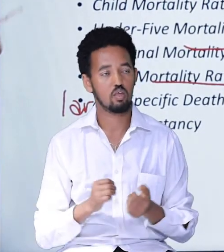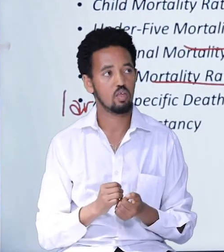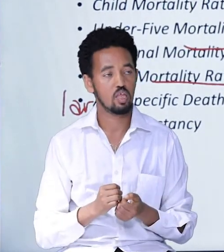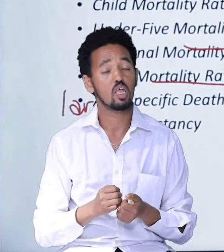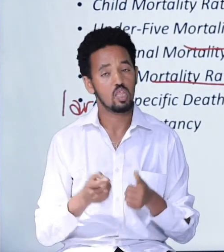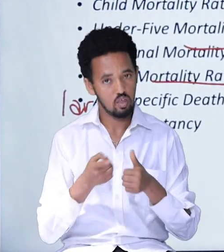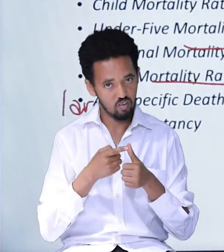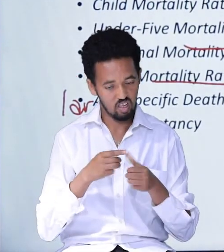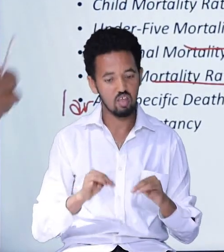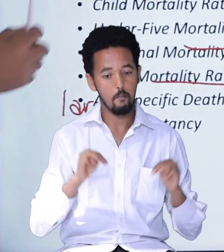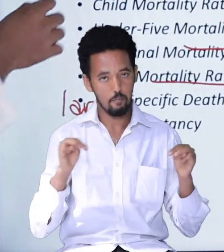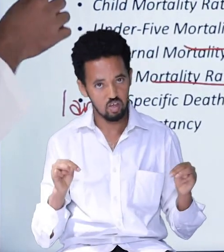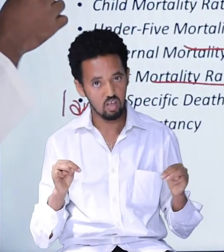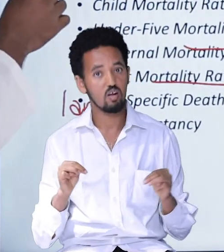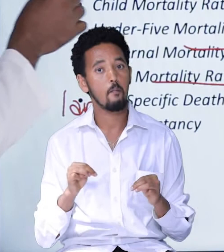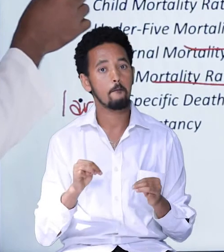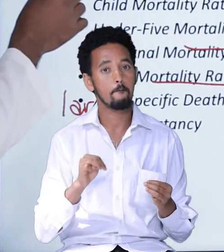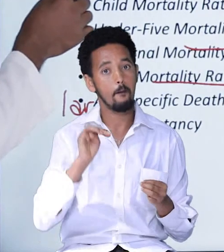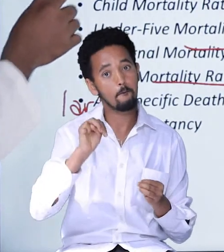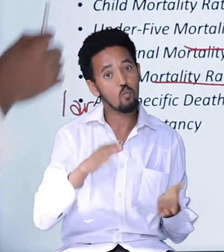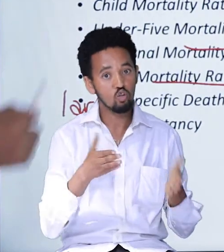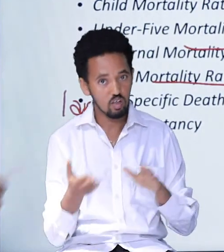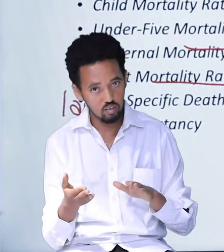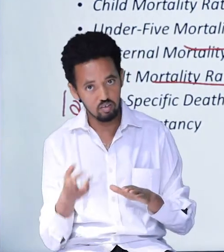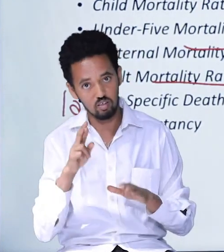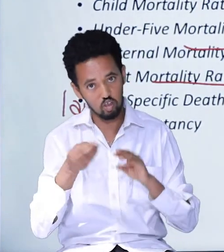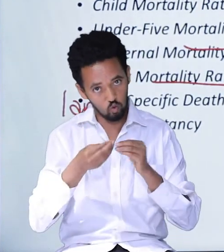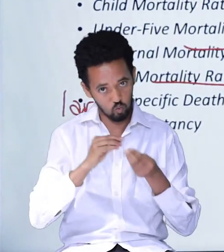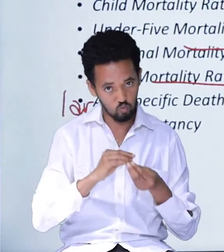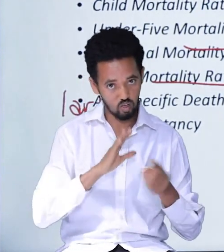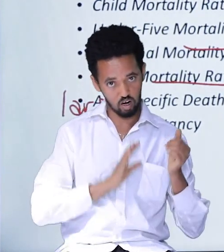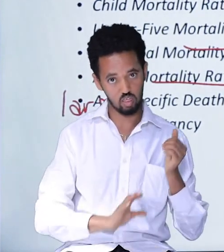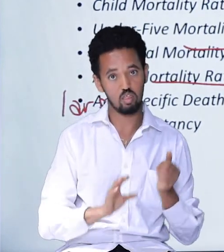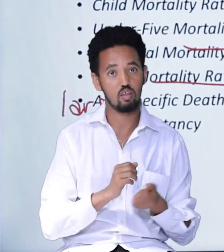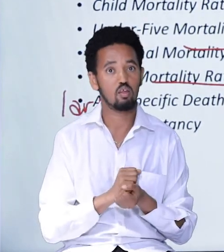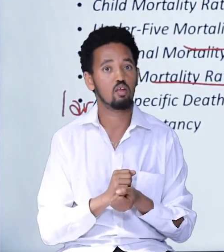The first measure of mortality is crude death rate.